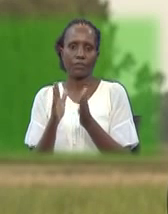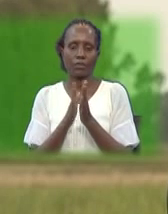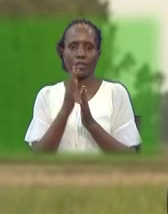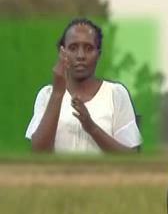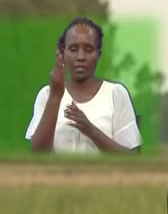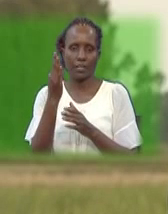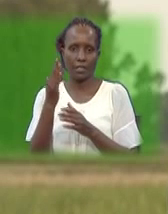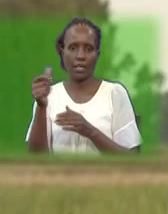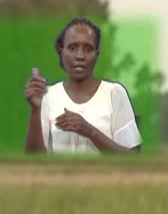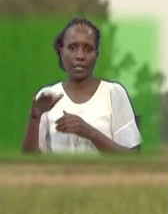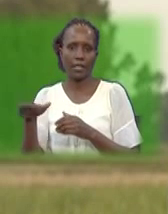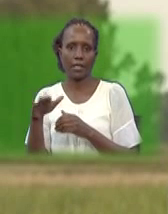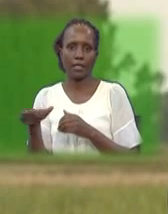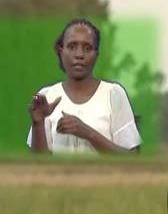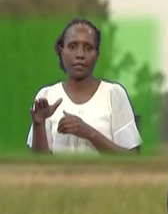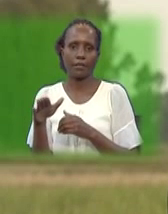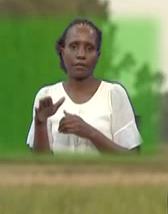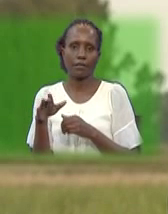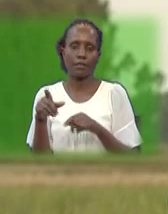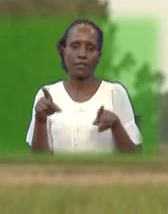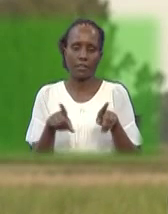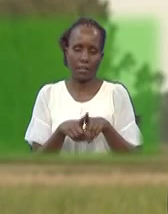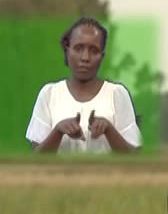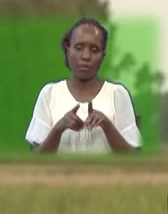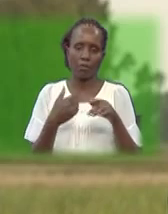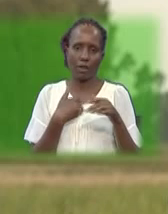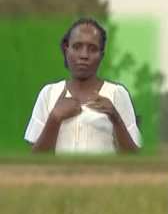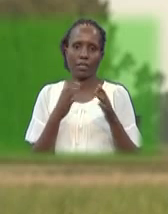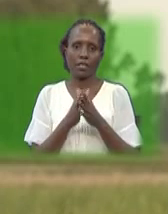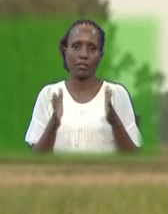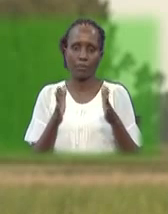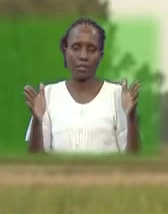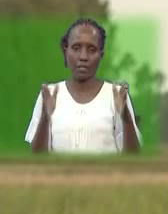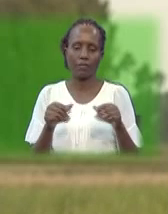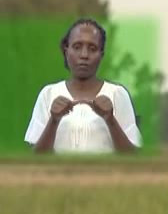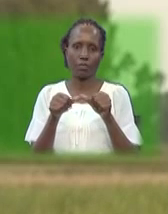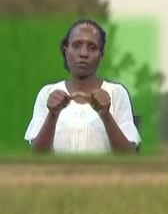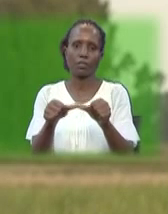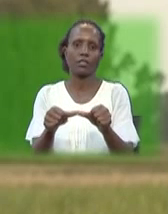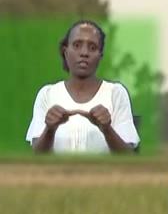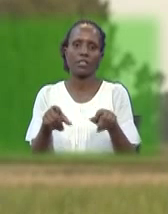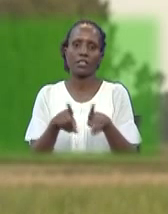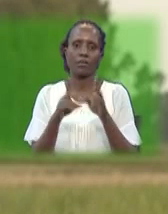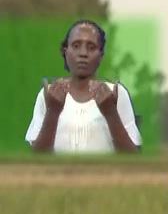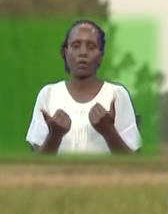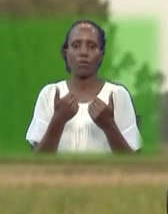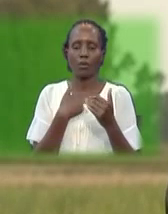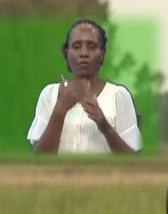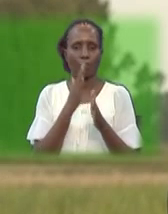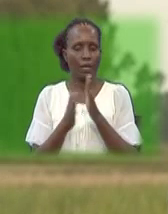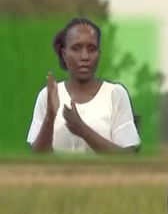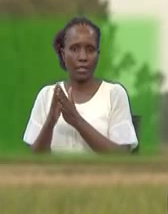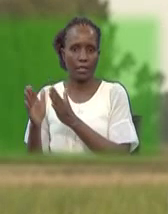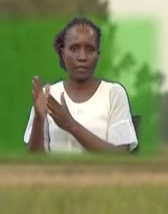three outgrower areas and we've been expanding continuously. Even currently, we have